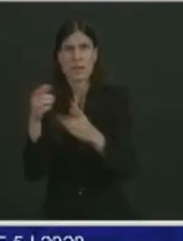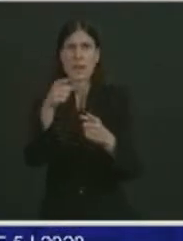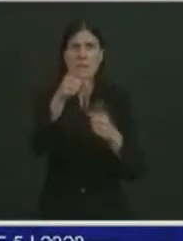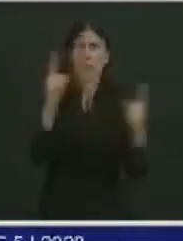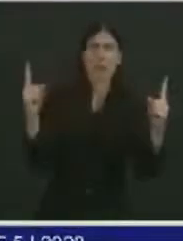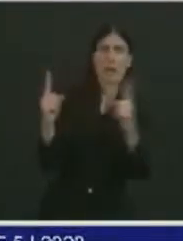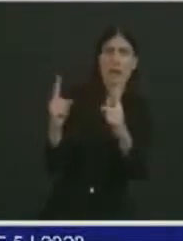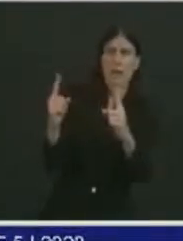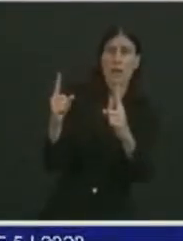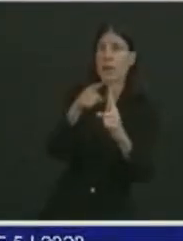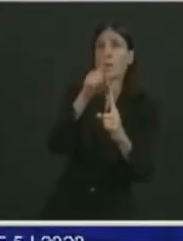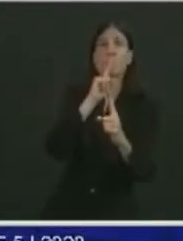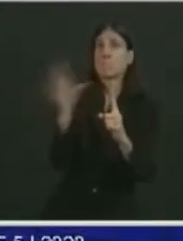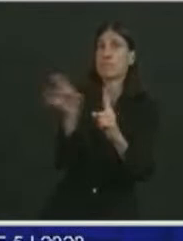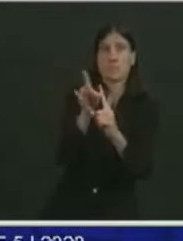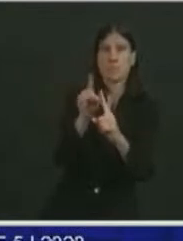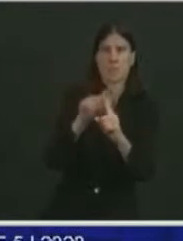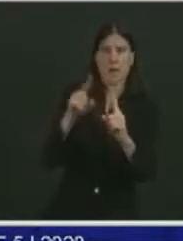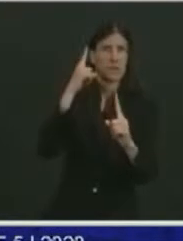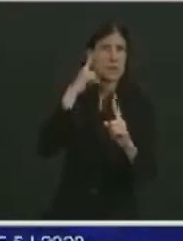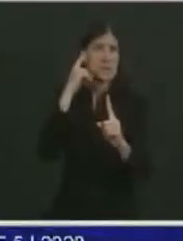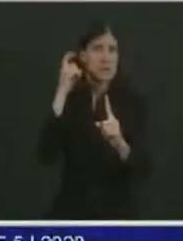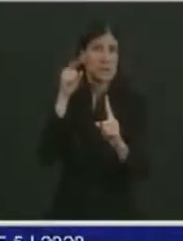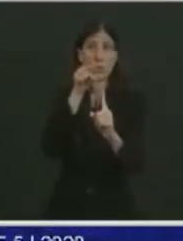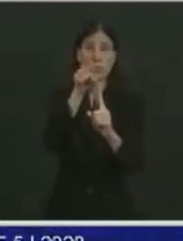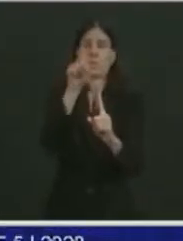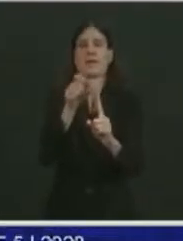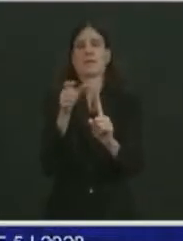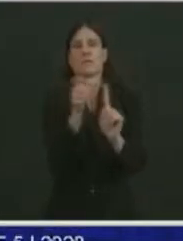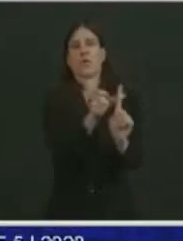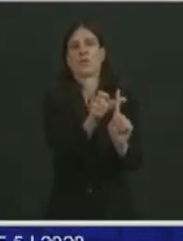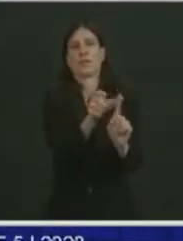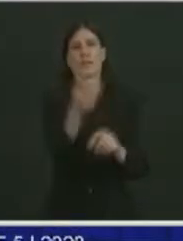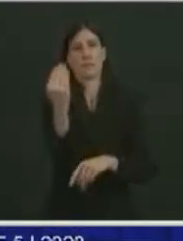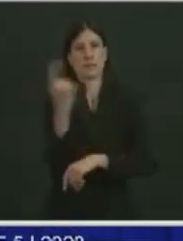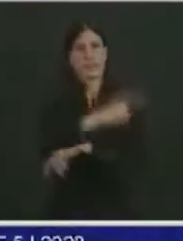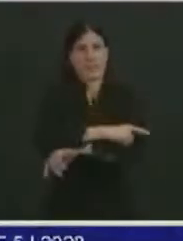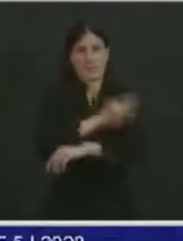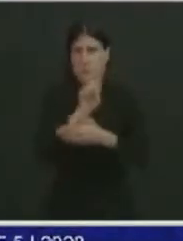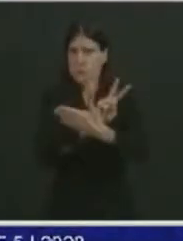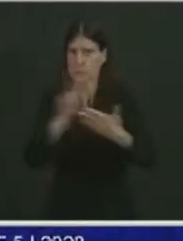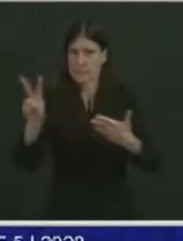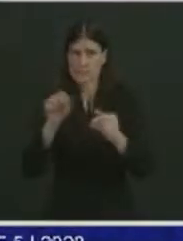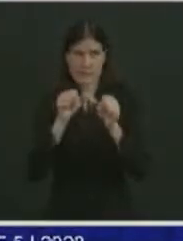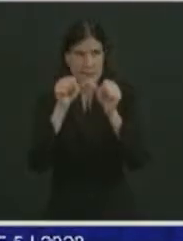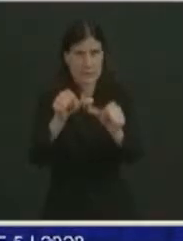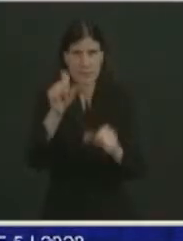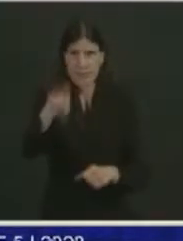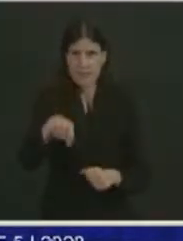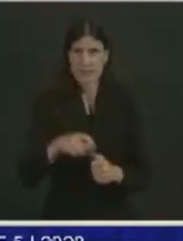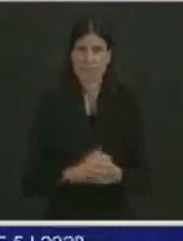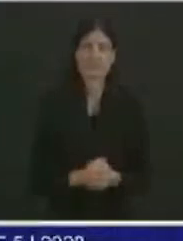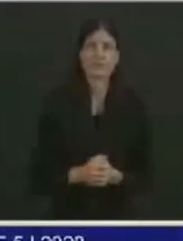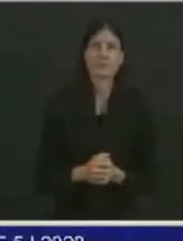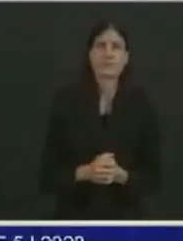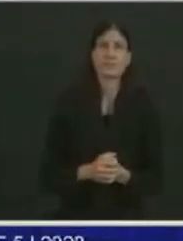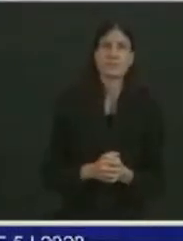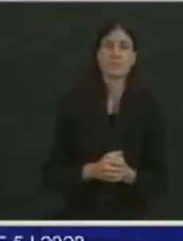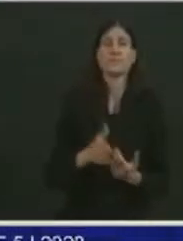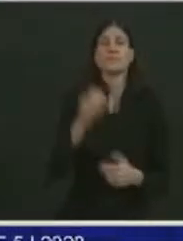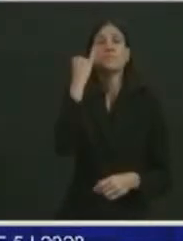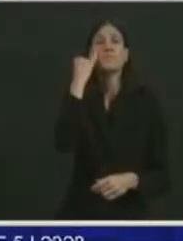So what does that mean? If you live with somebody in your family gets tested positive, it means